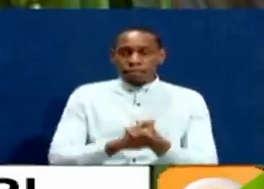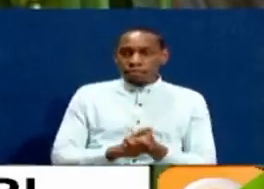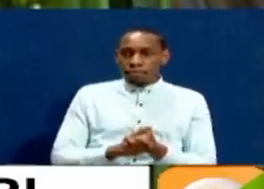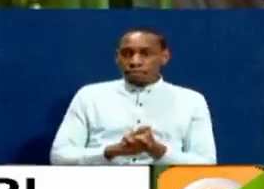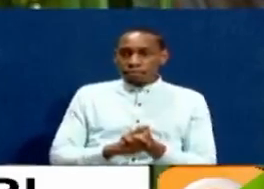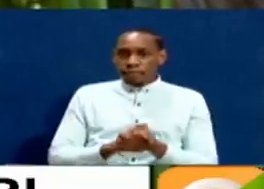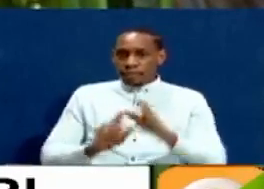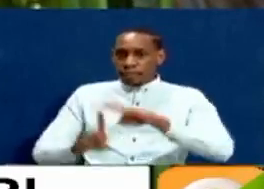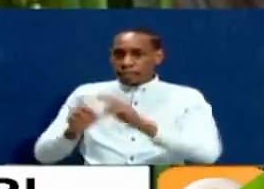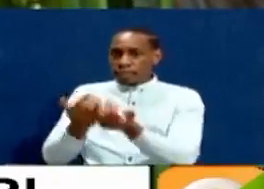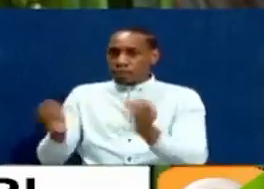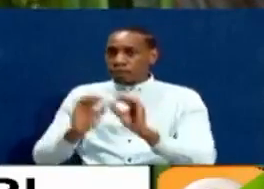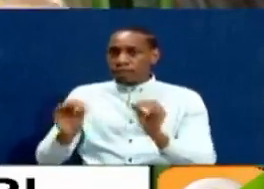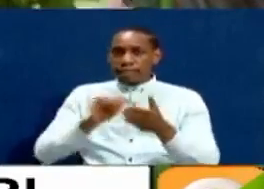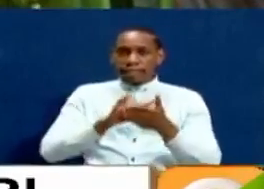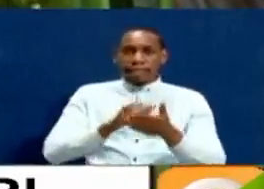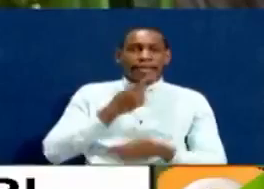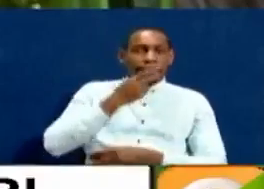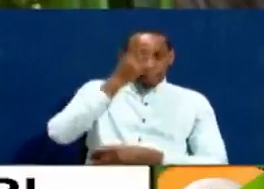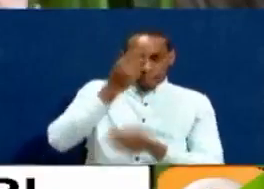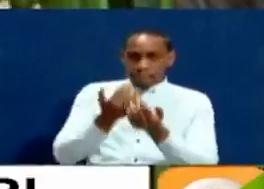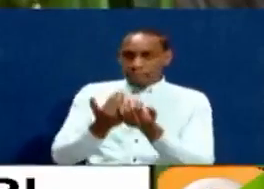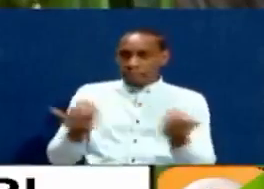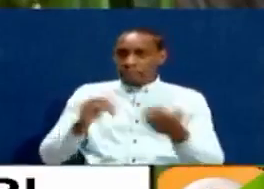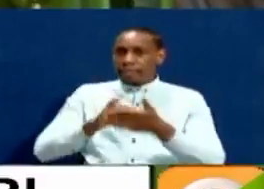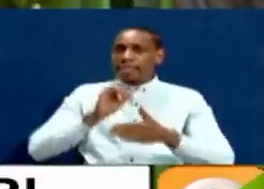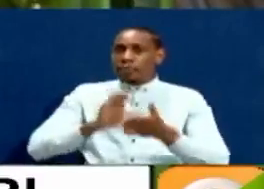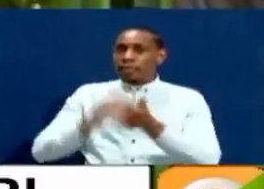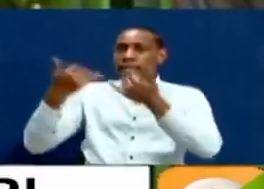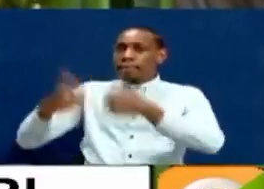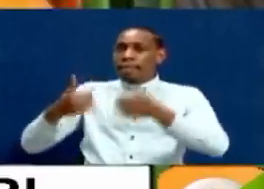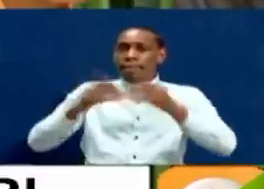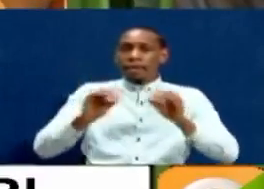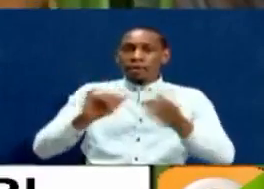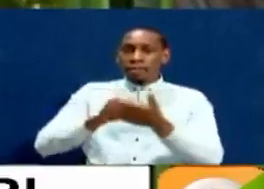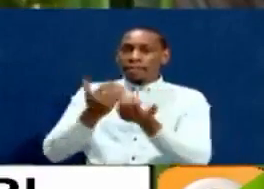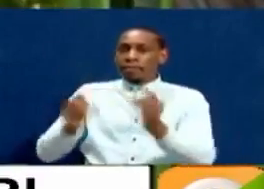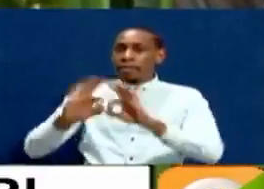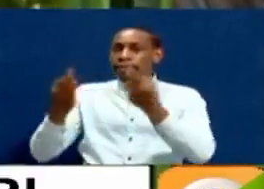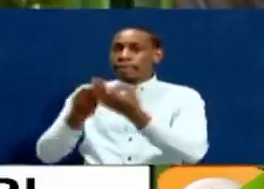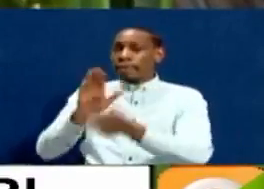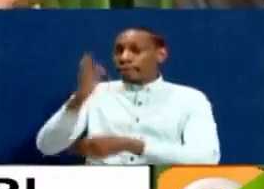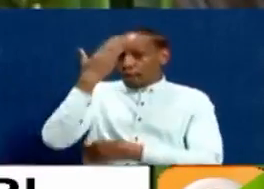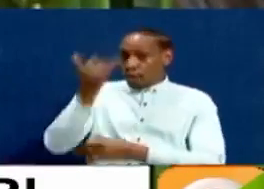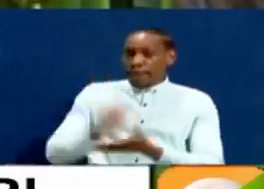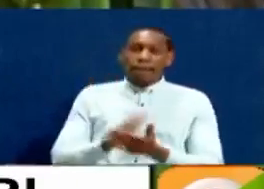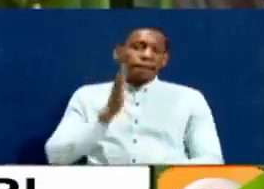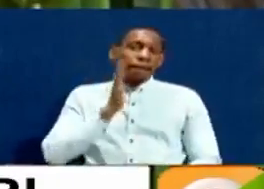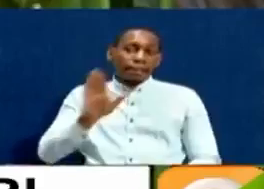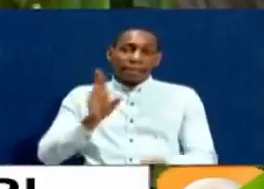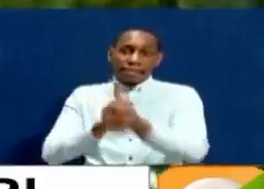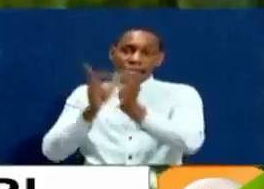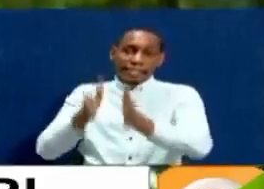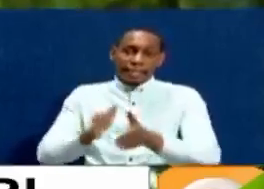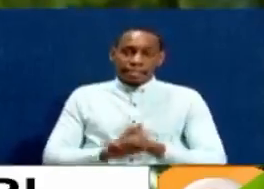come from the children. It came from the parent of the children who said, don't play with the kids of that family because their mother is a